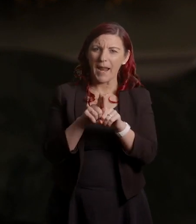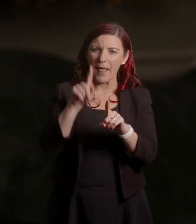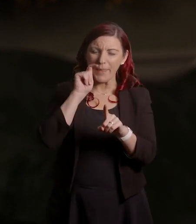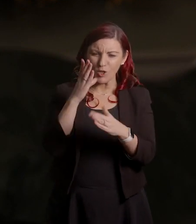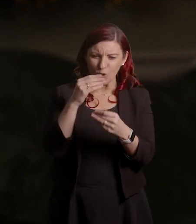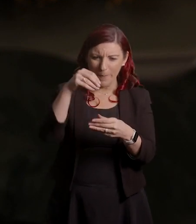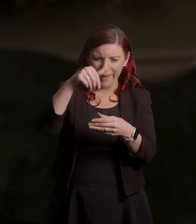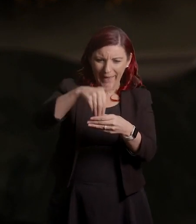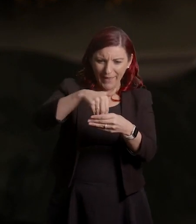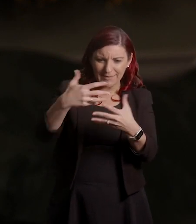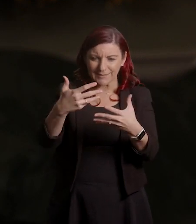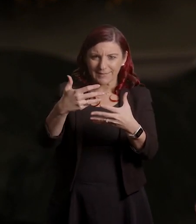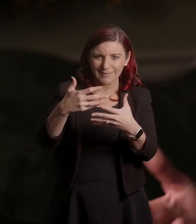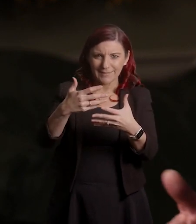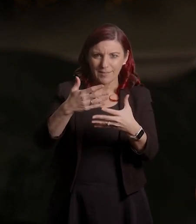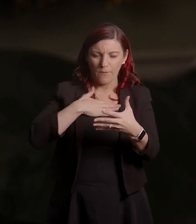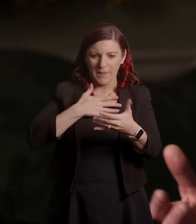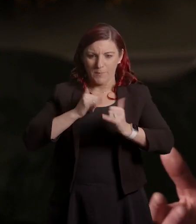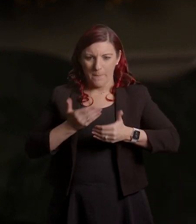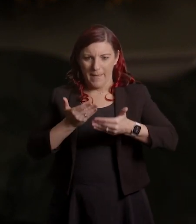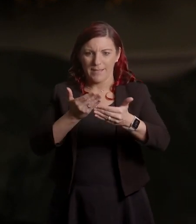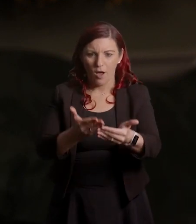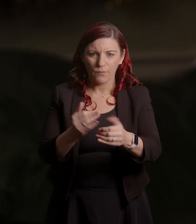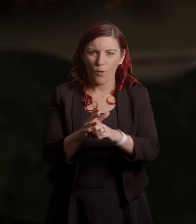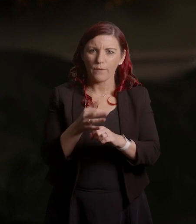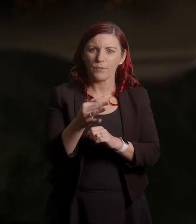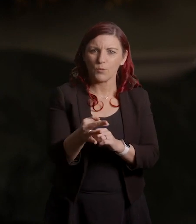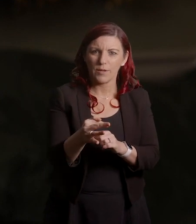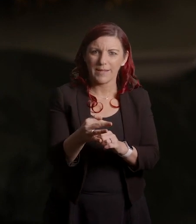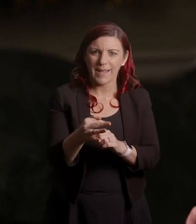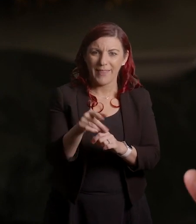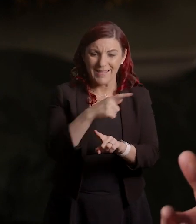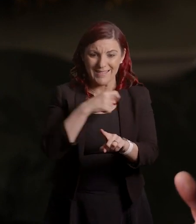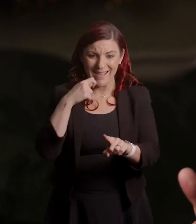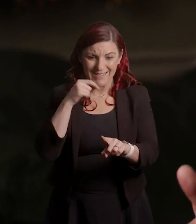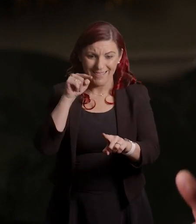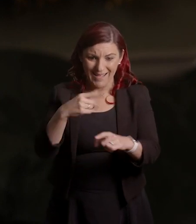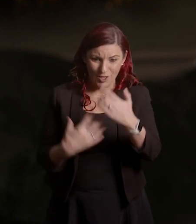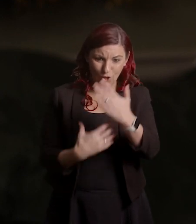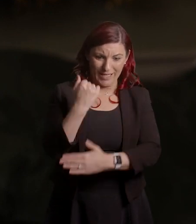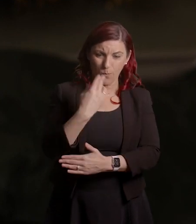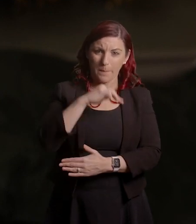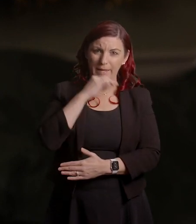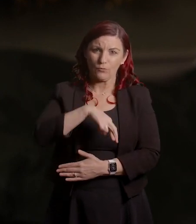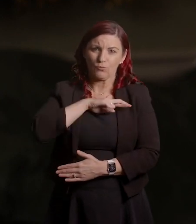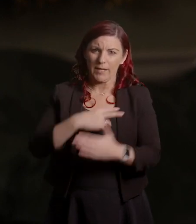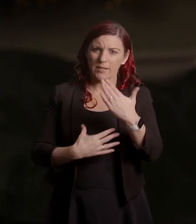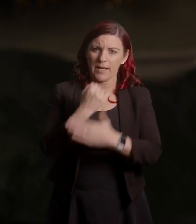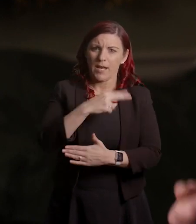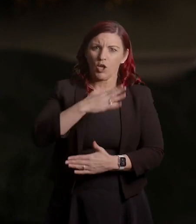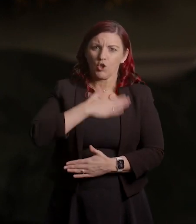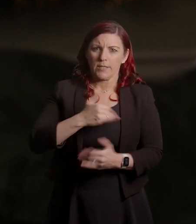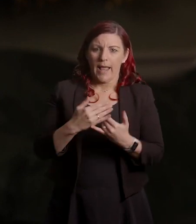there's something in that you'd love to pass on to other people for the future, that this is success. This is real success, not